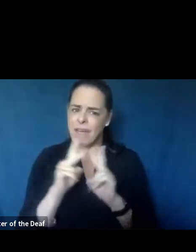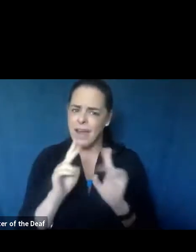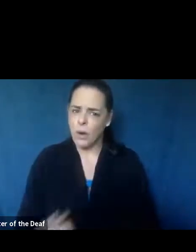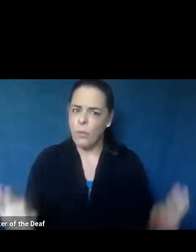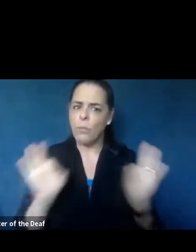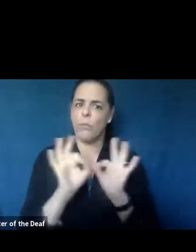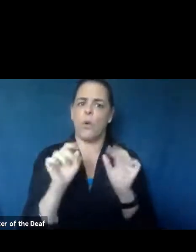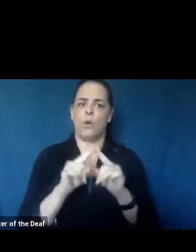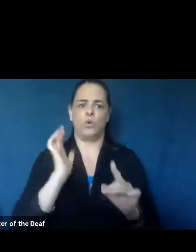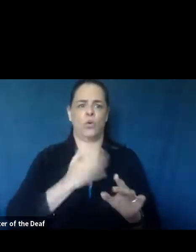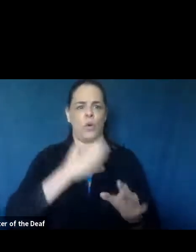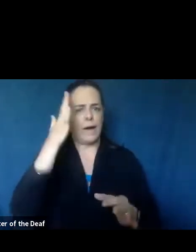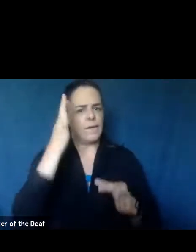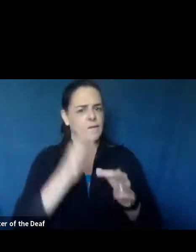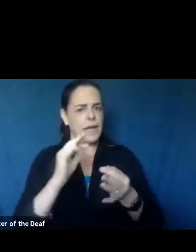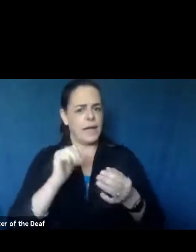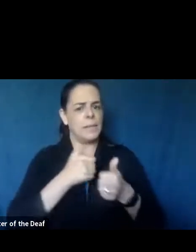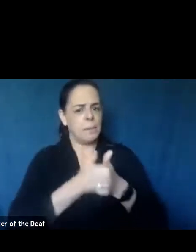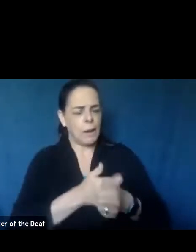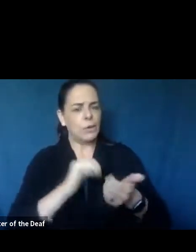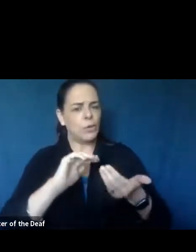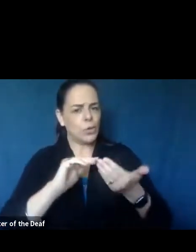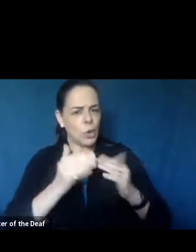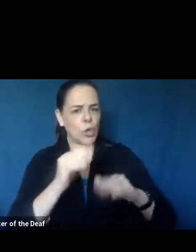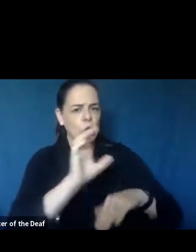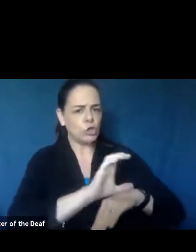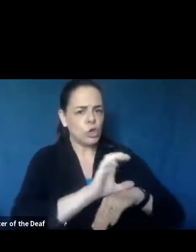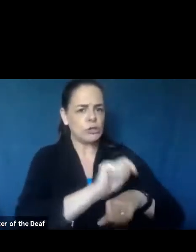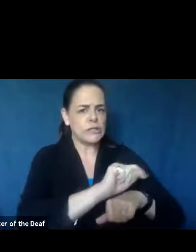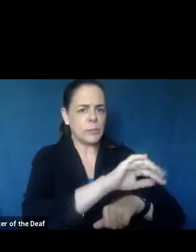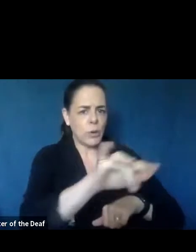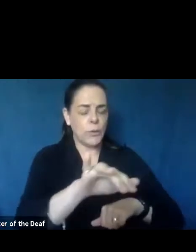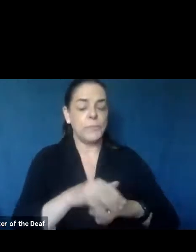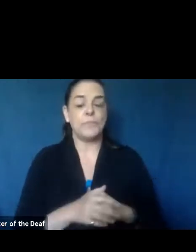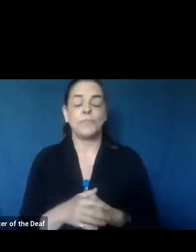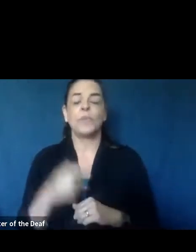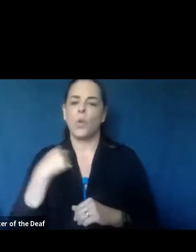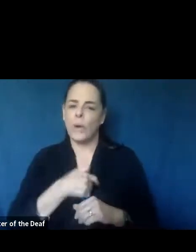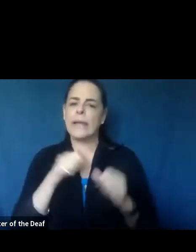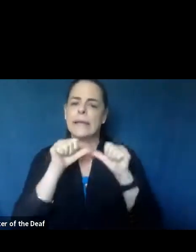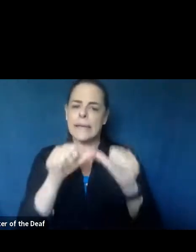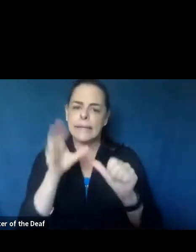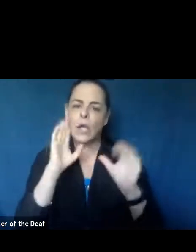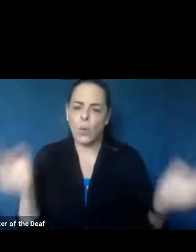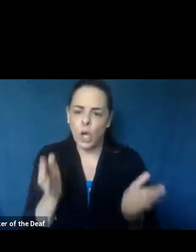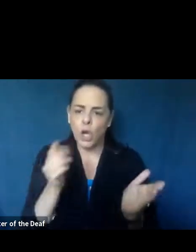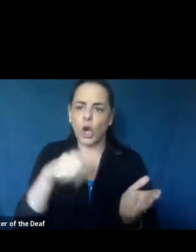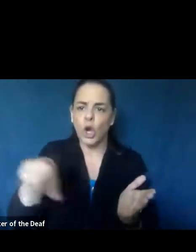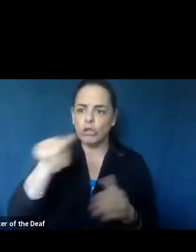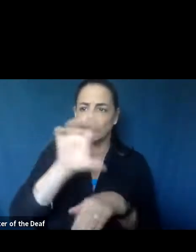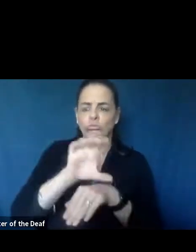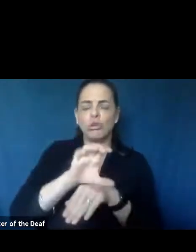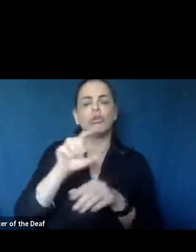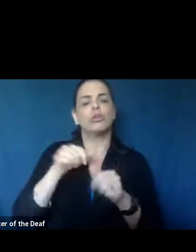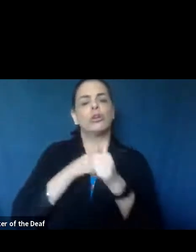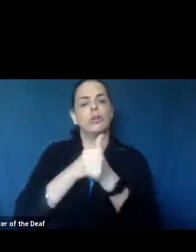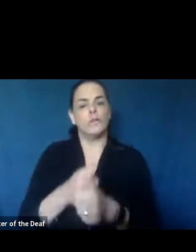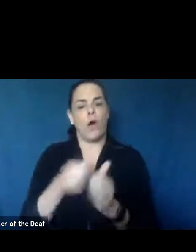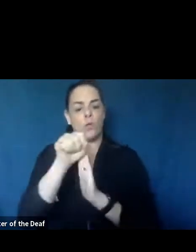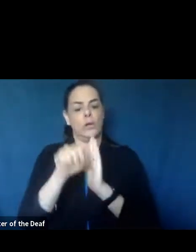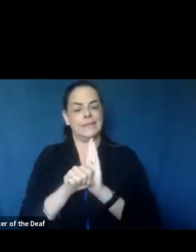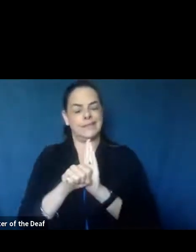we mentioned earlier this week, we will continue to encourage our local faith community to follow the state guidance once it's